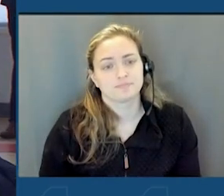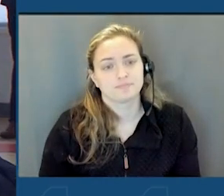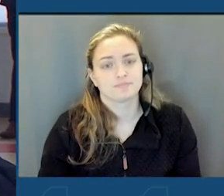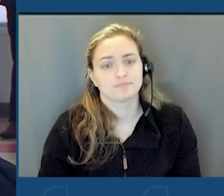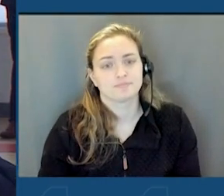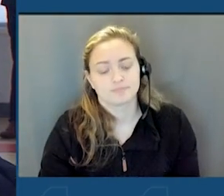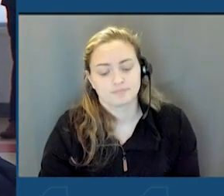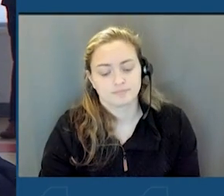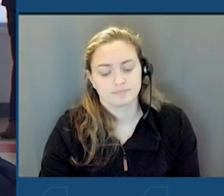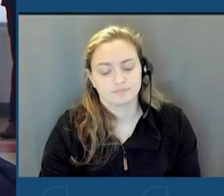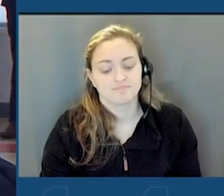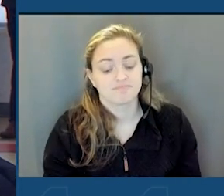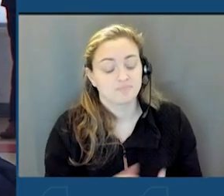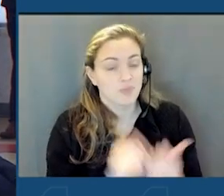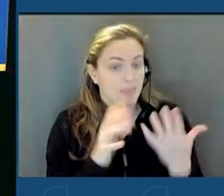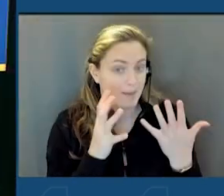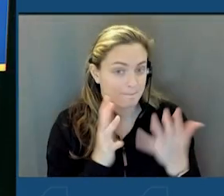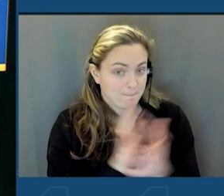With that,